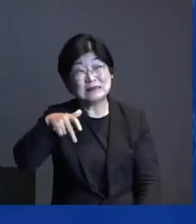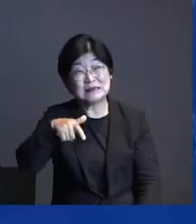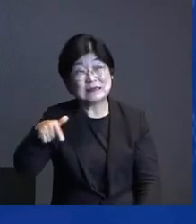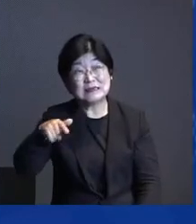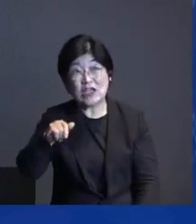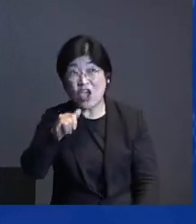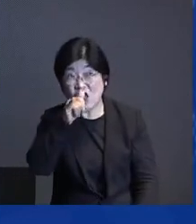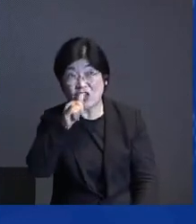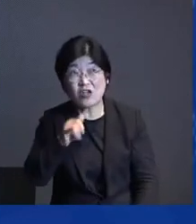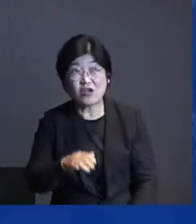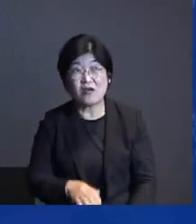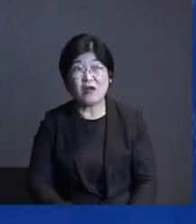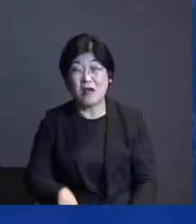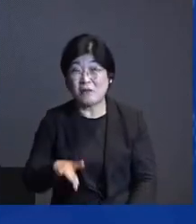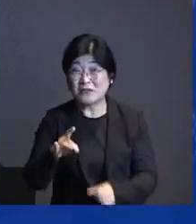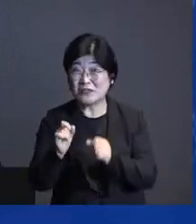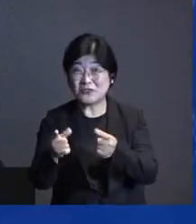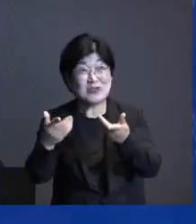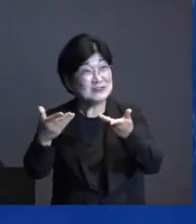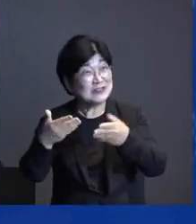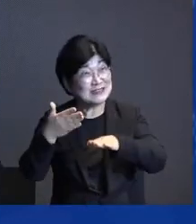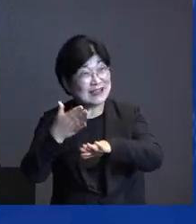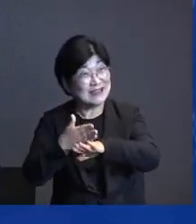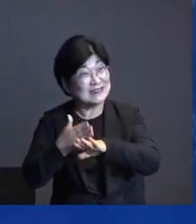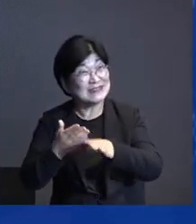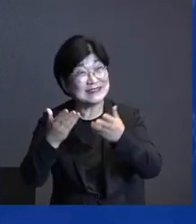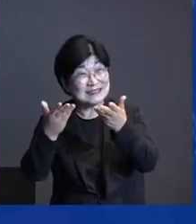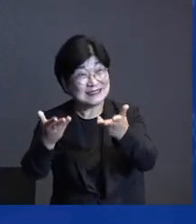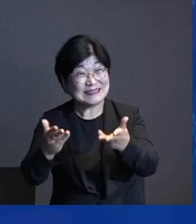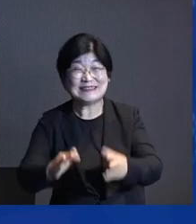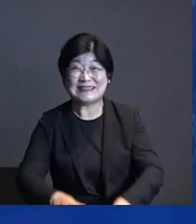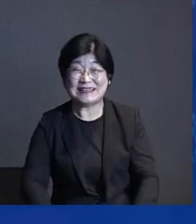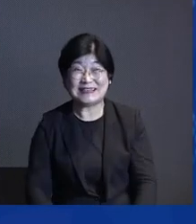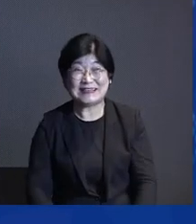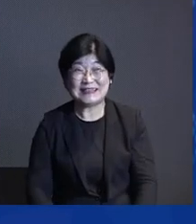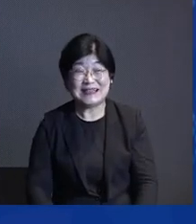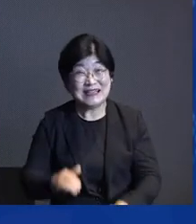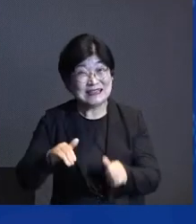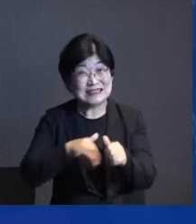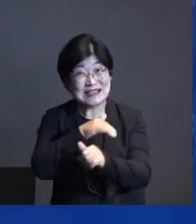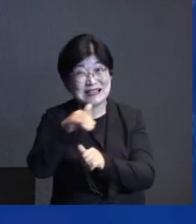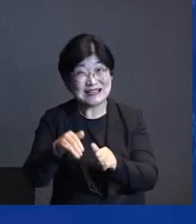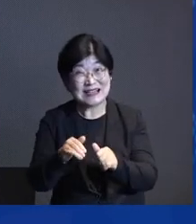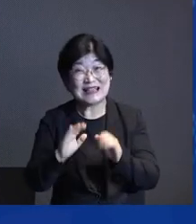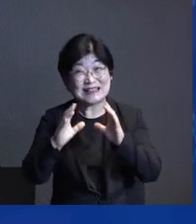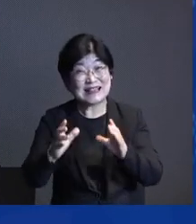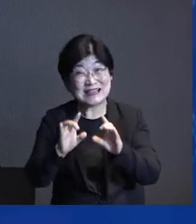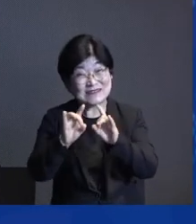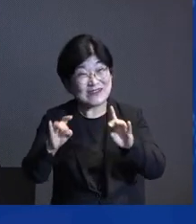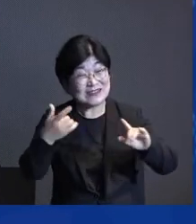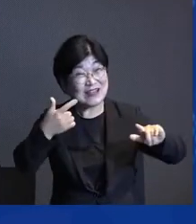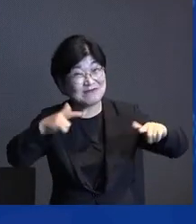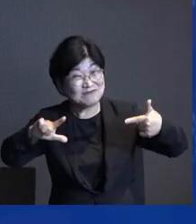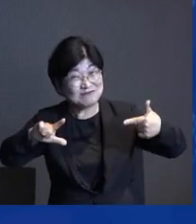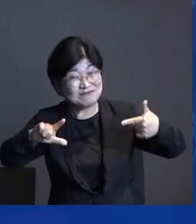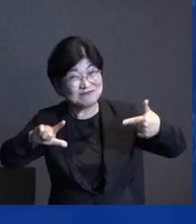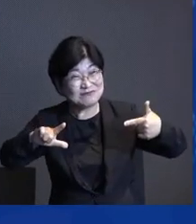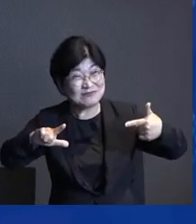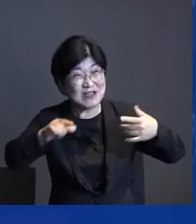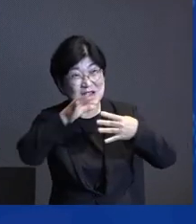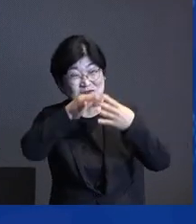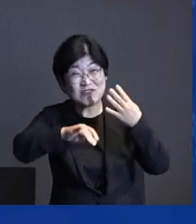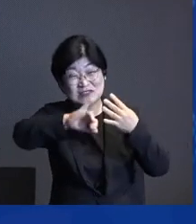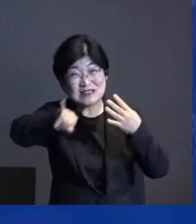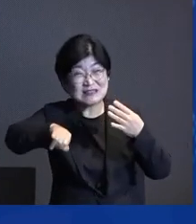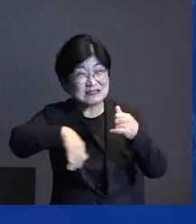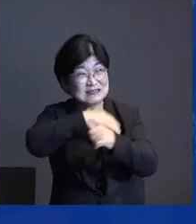opportunities. Although the context are different in each country and project, I could understand the importance to